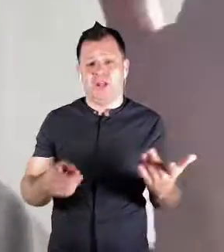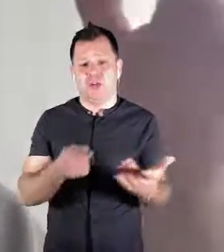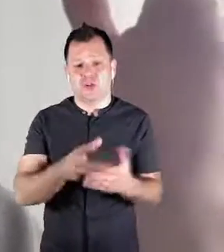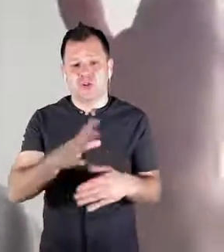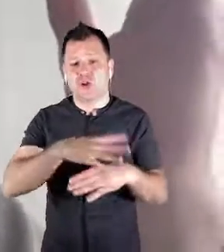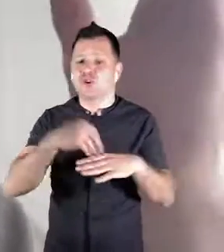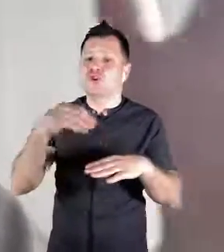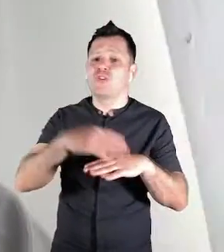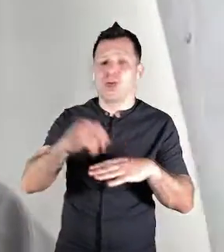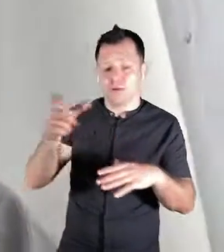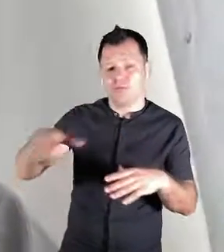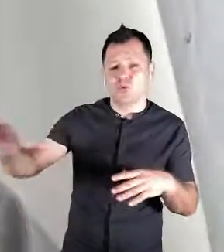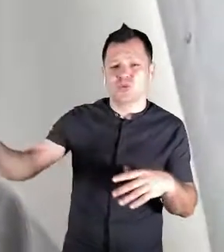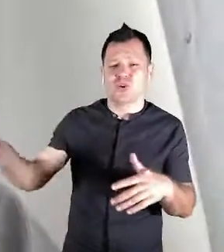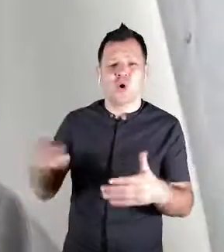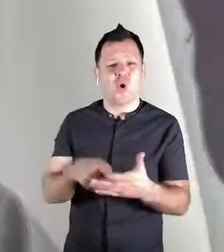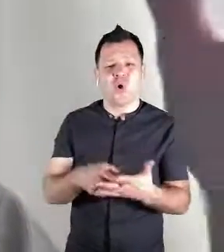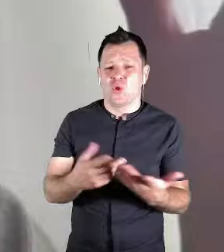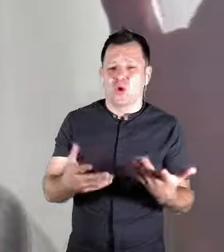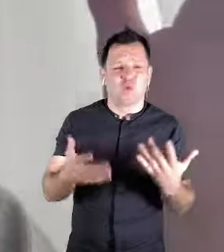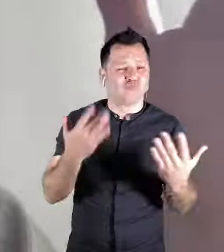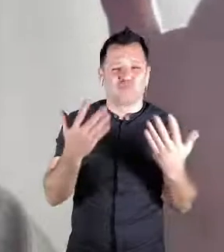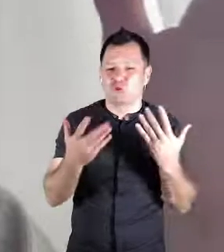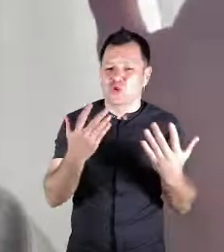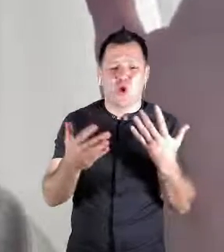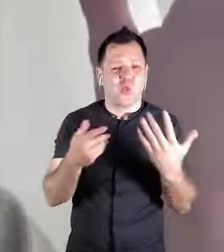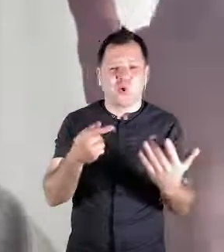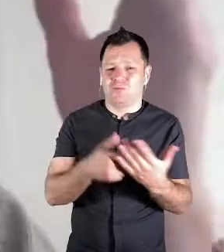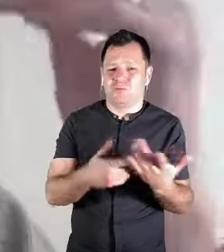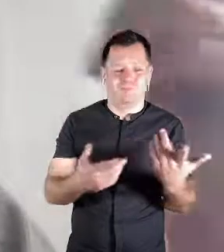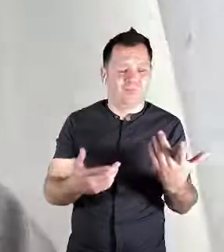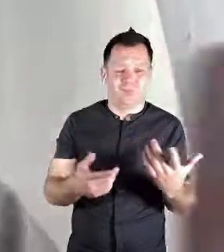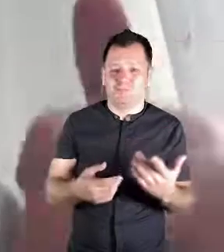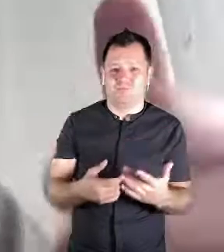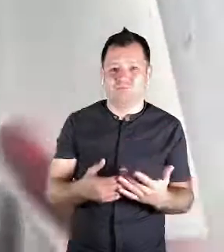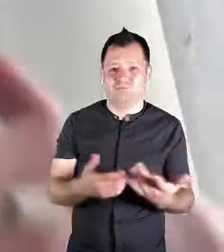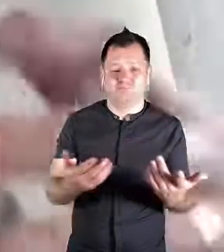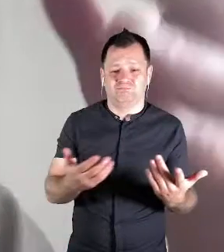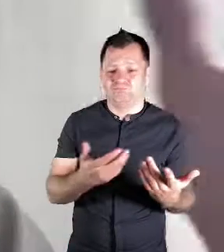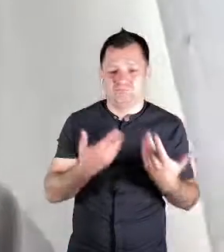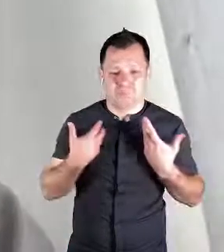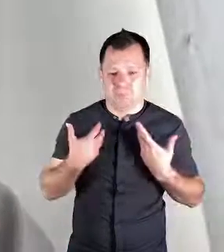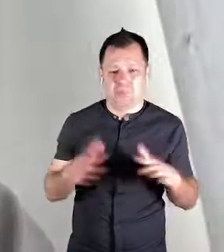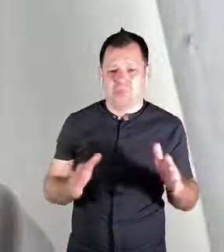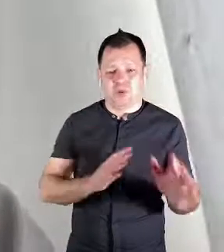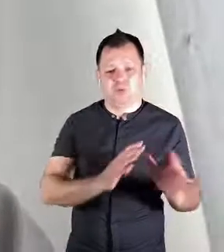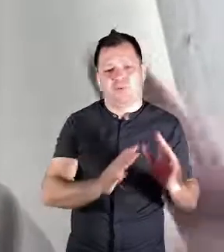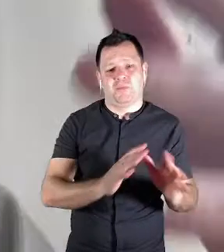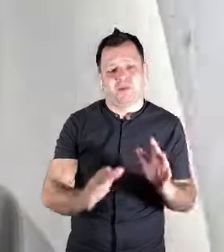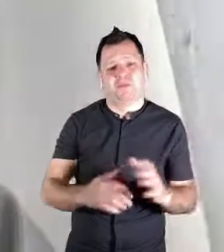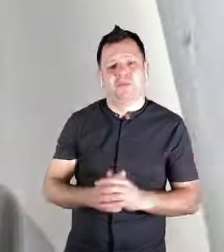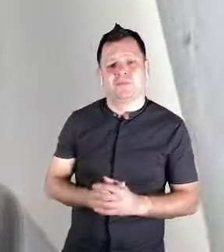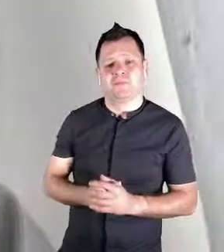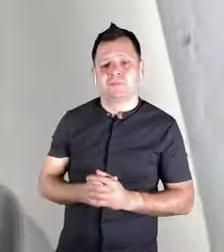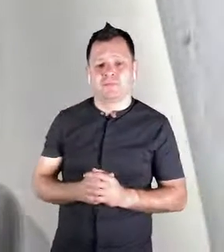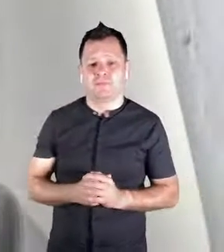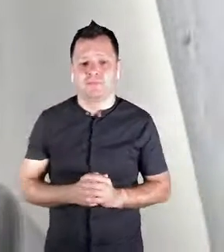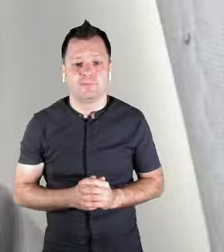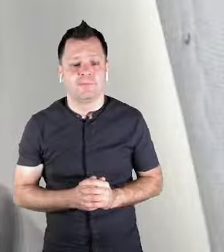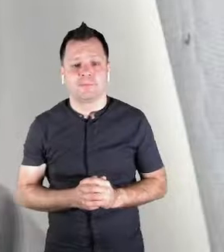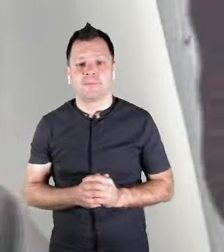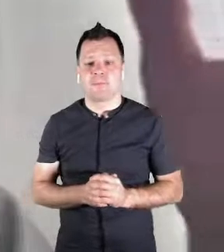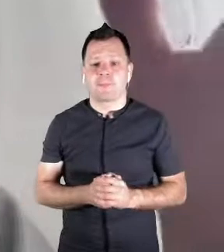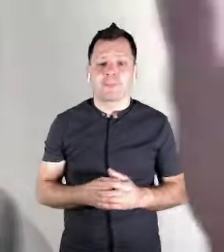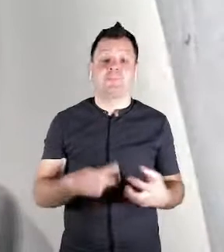I mean, the thing here is, one big thing is the forest industry, forestry.